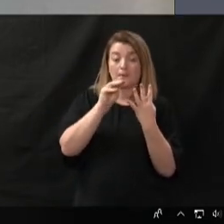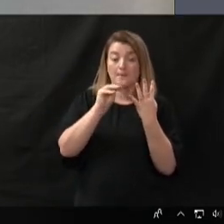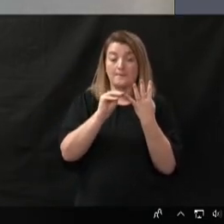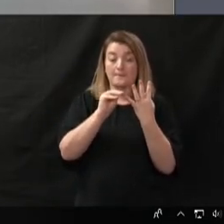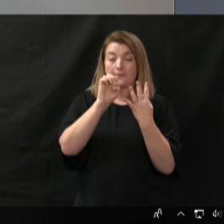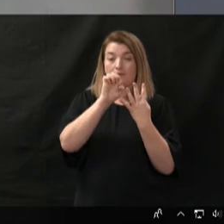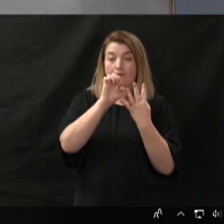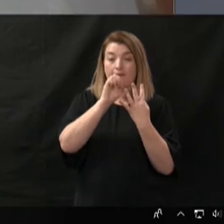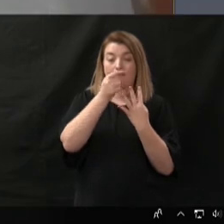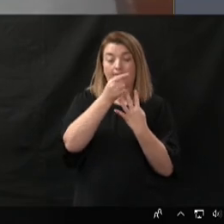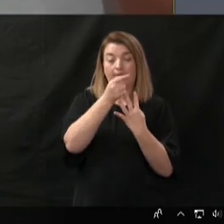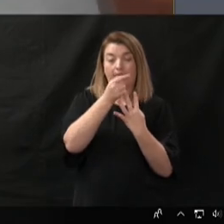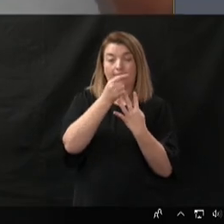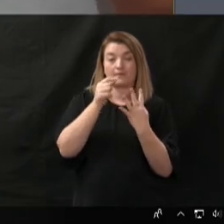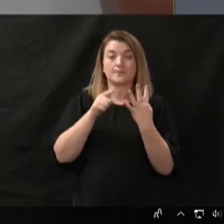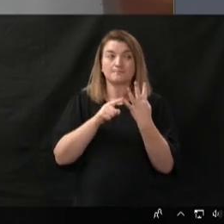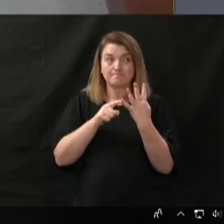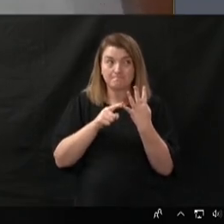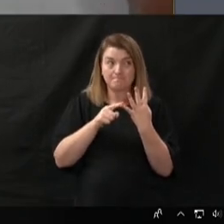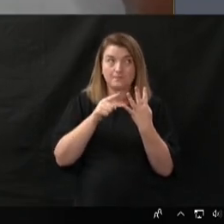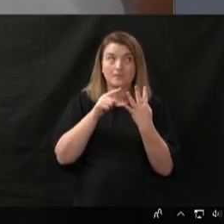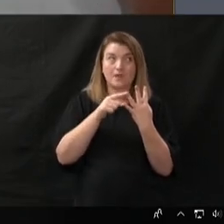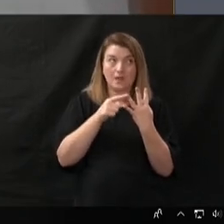M-E-G. Go ahead.